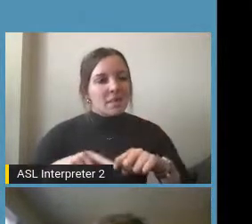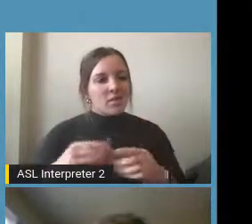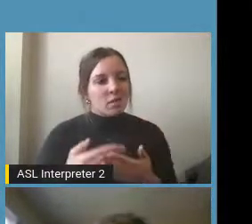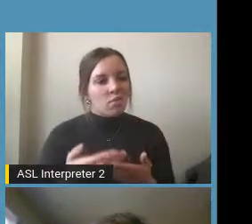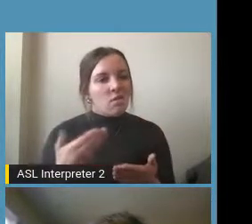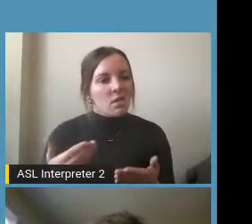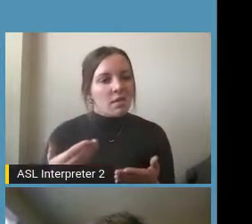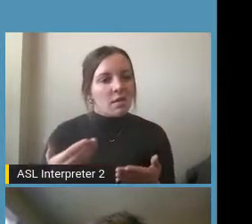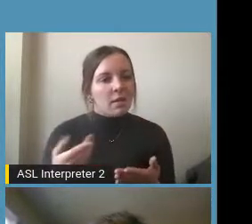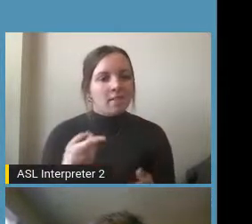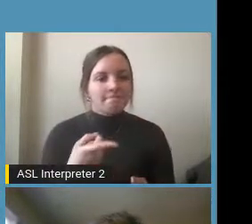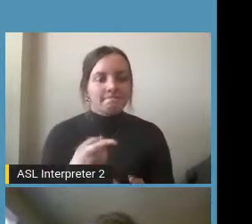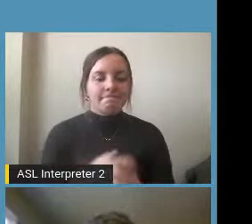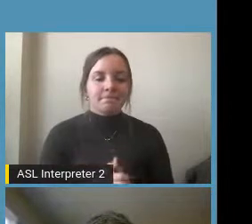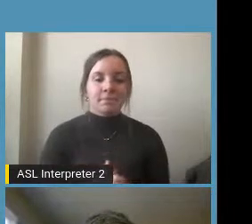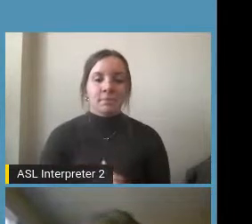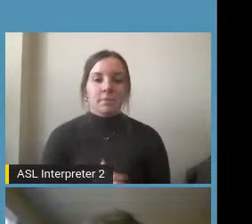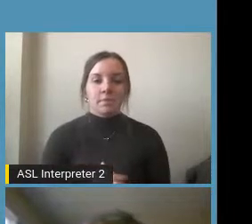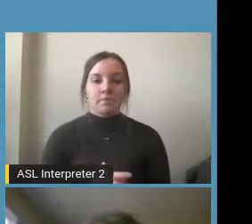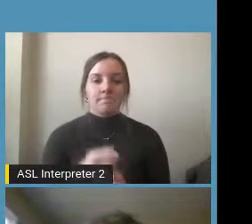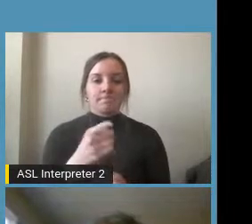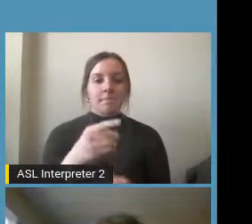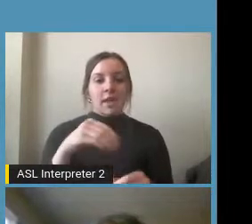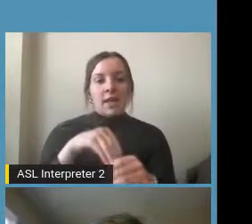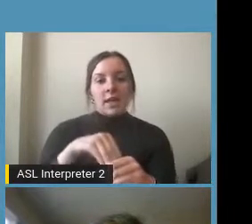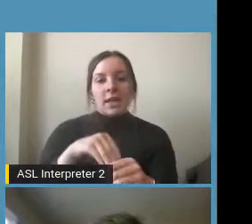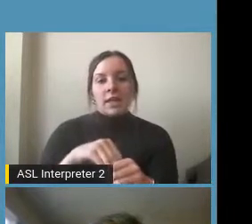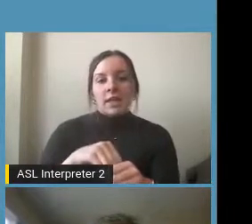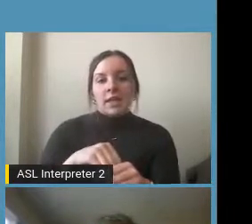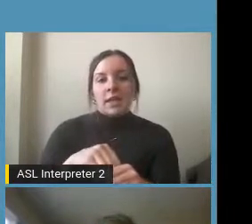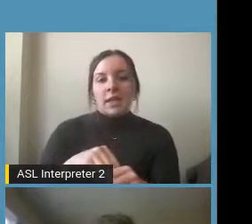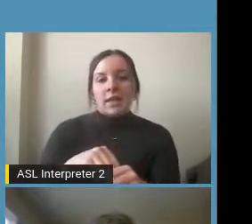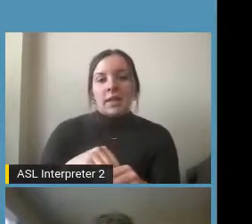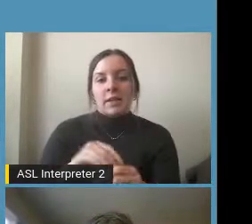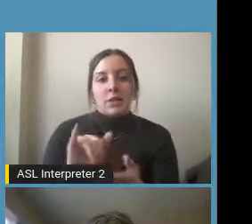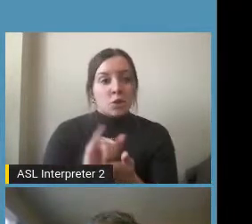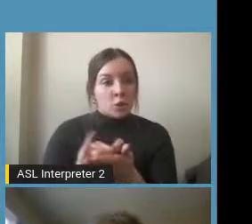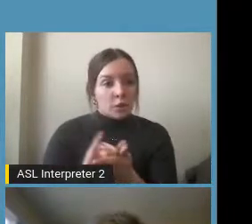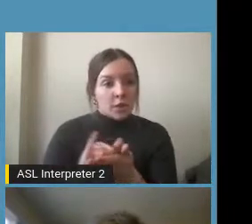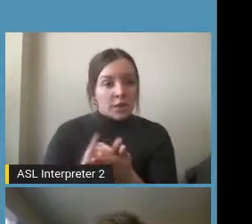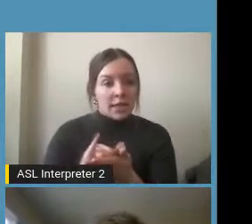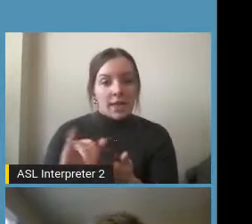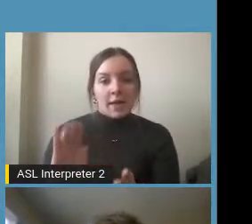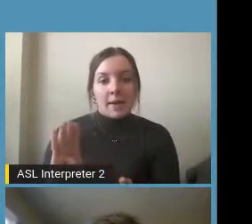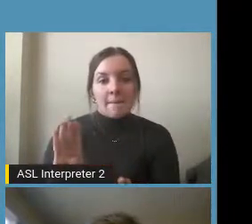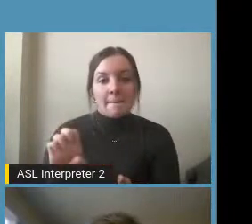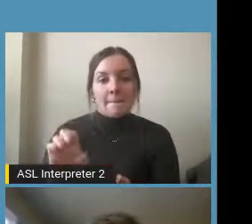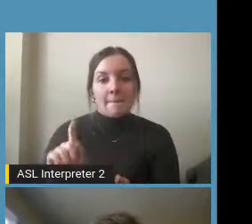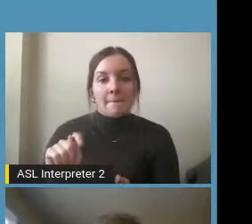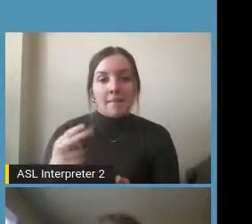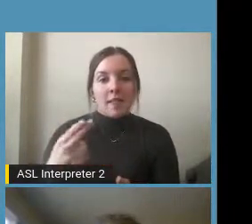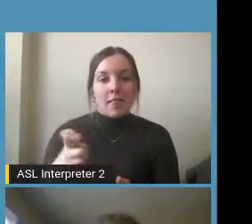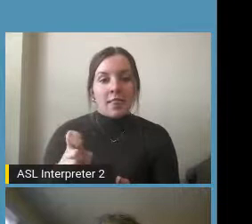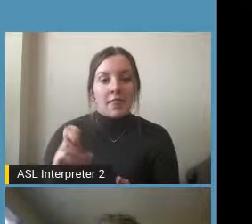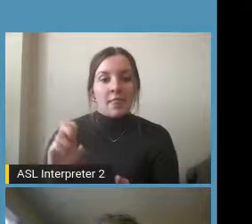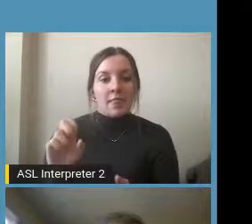This is the Central Park Bethesda Fountain. It's in New York City. It's part of a